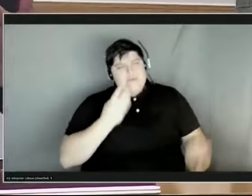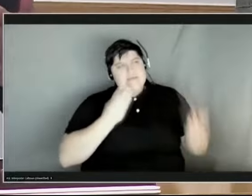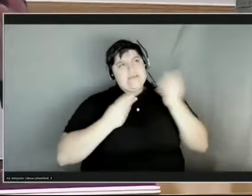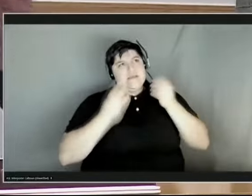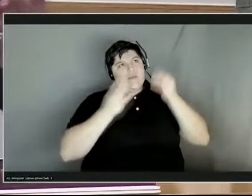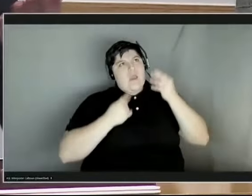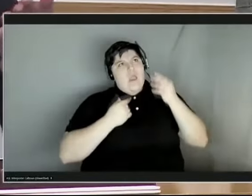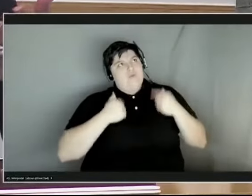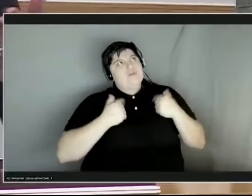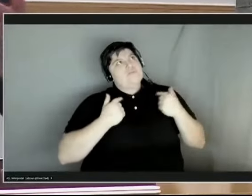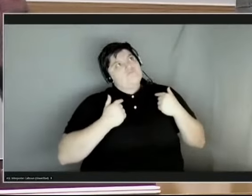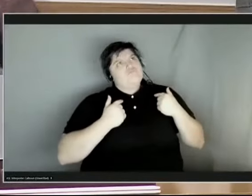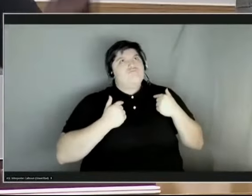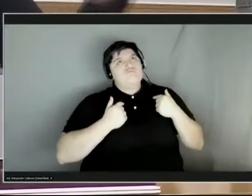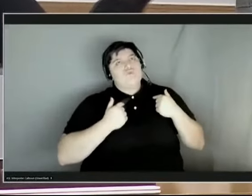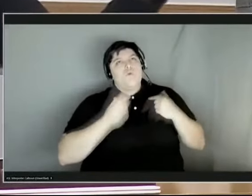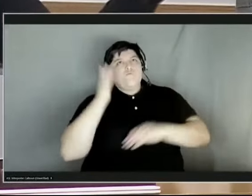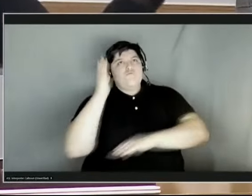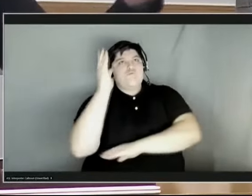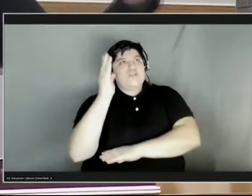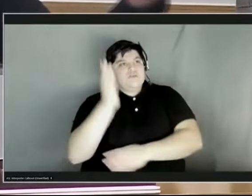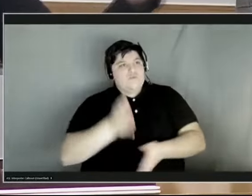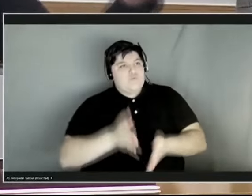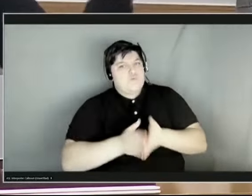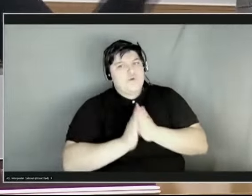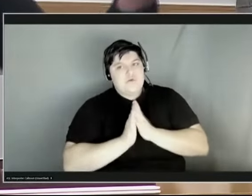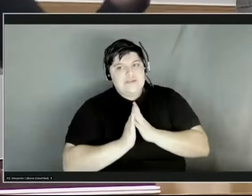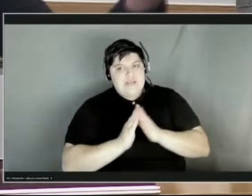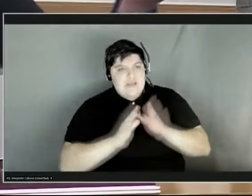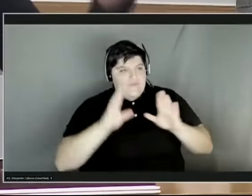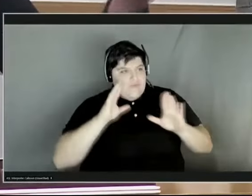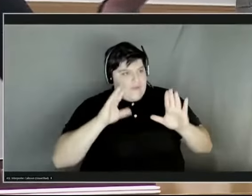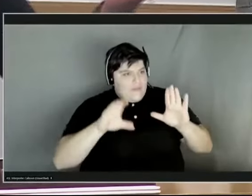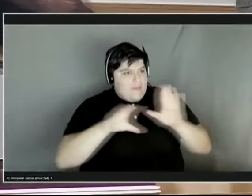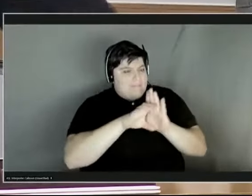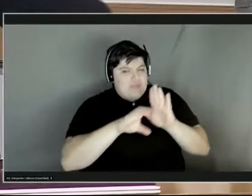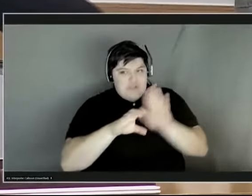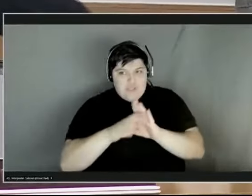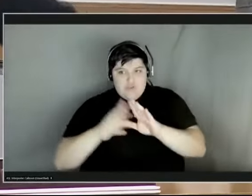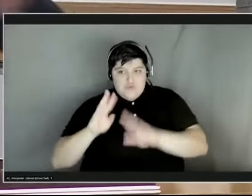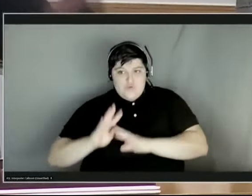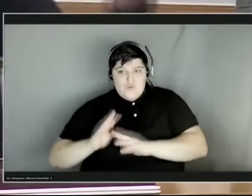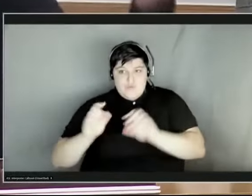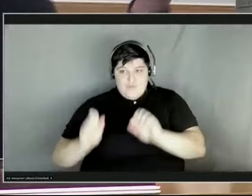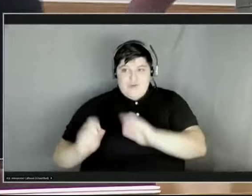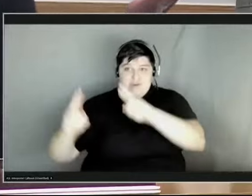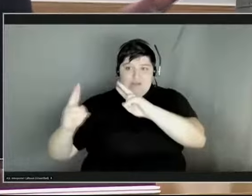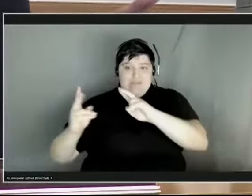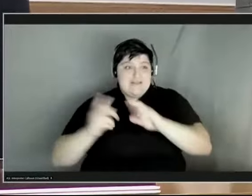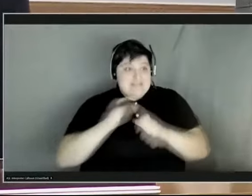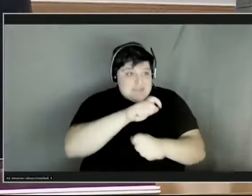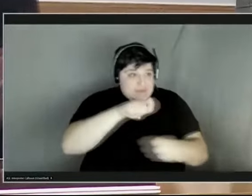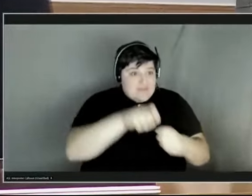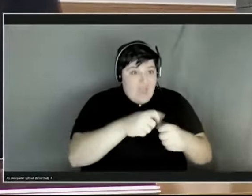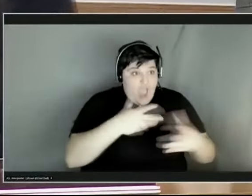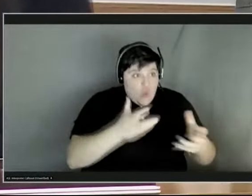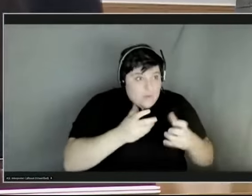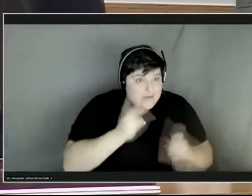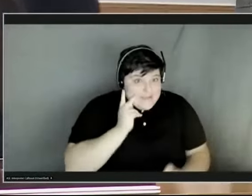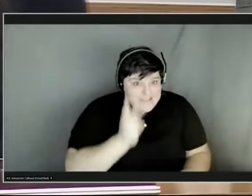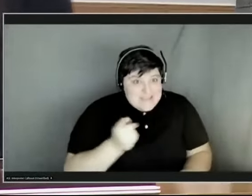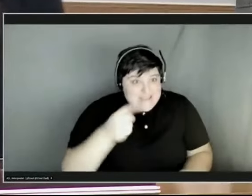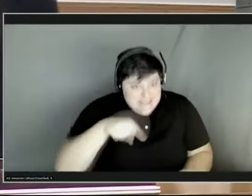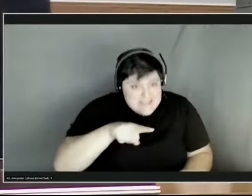to ask for a presentation having the screenshots that you actually did produce today. This is like precisely what I wanted to see.